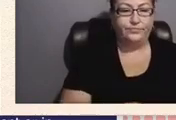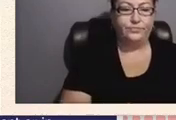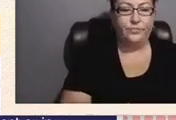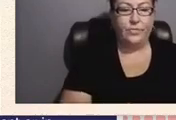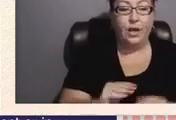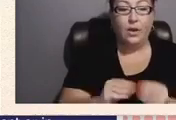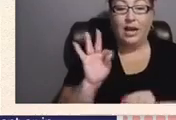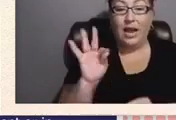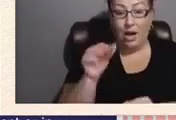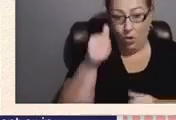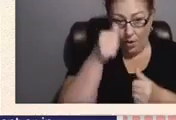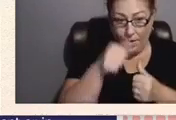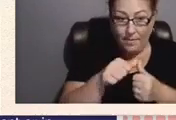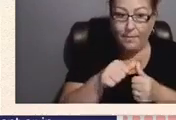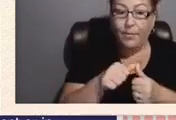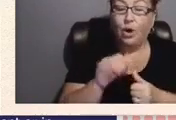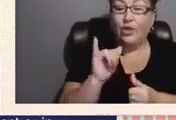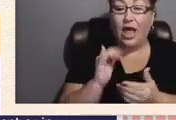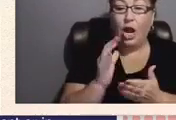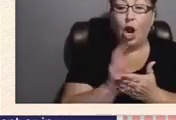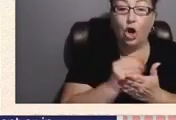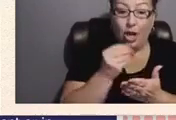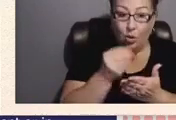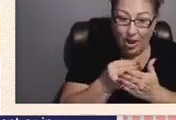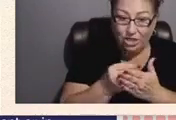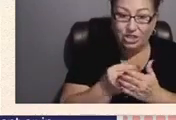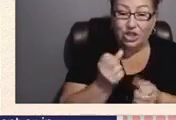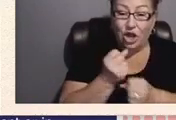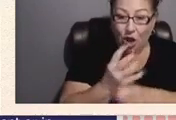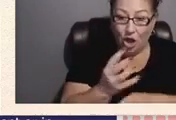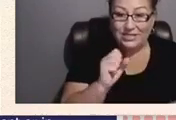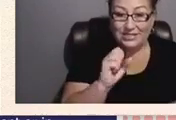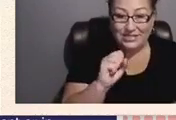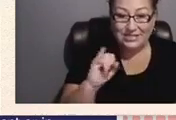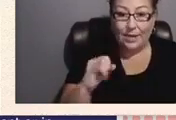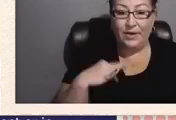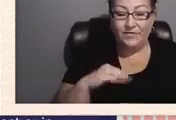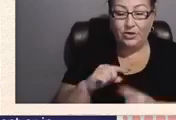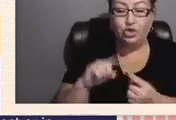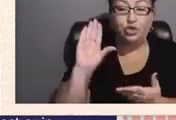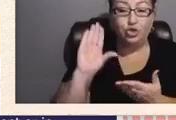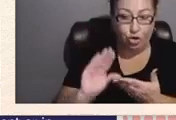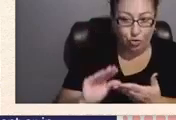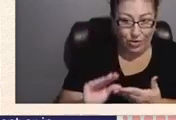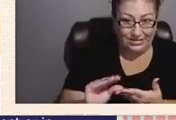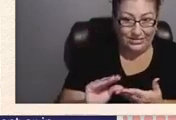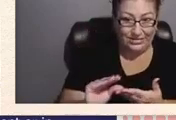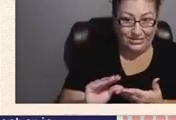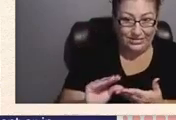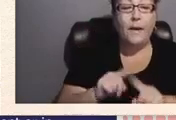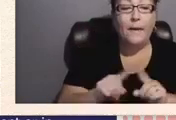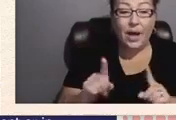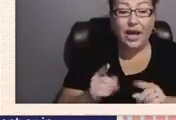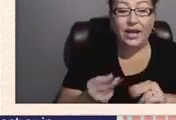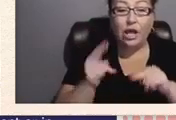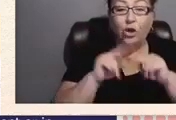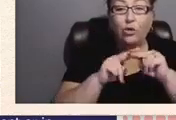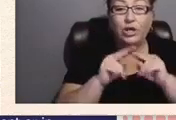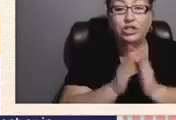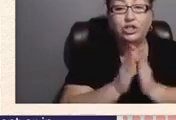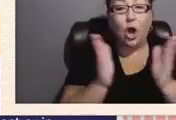9. Remember that earning wages causes SSI benefits to decrease, but increases overall